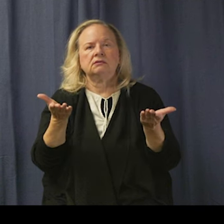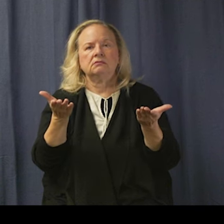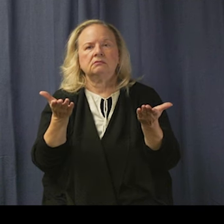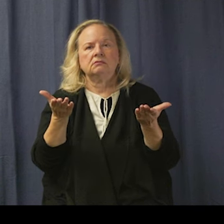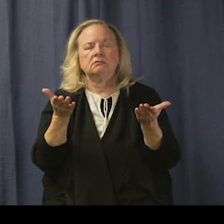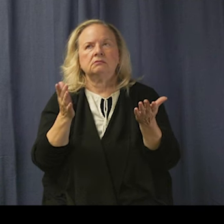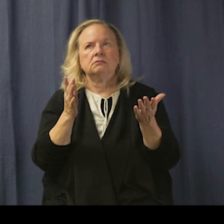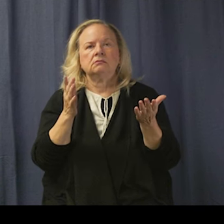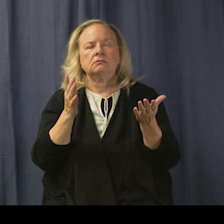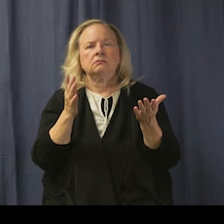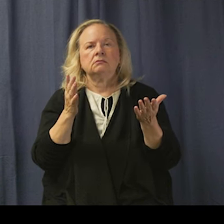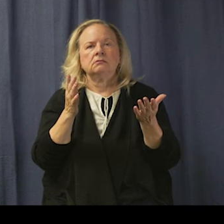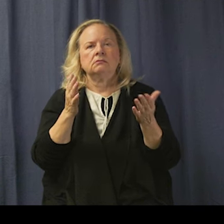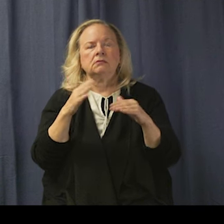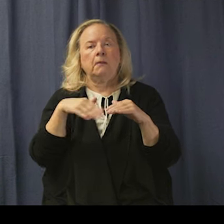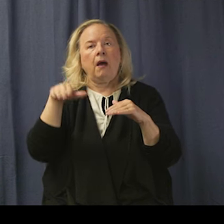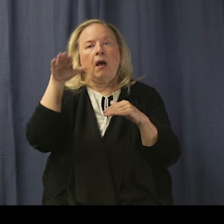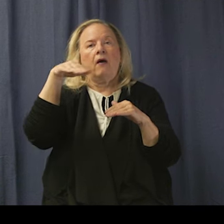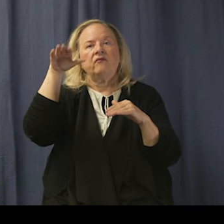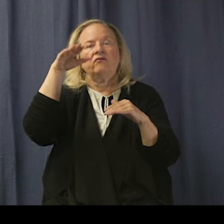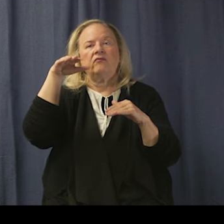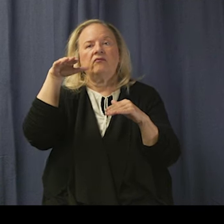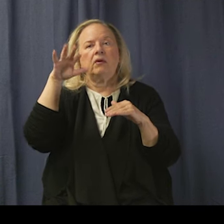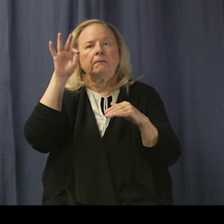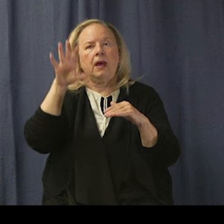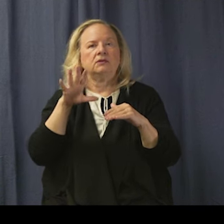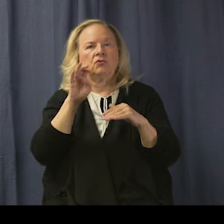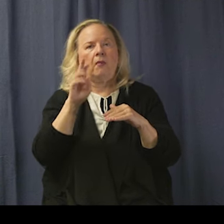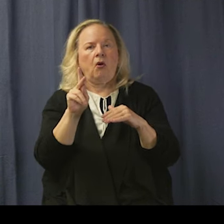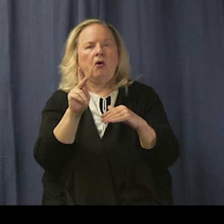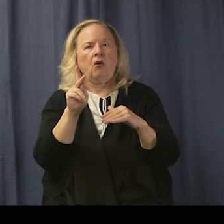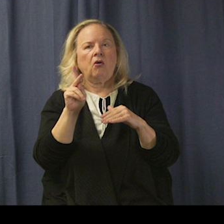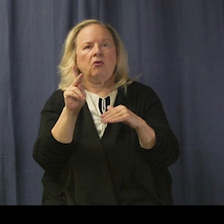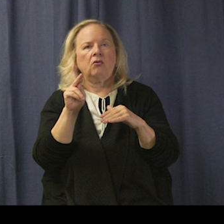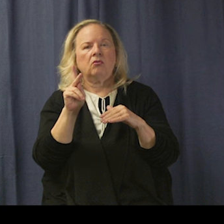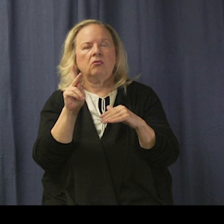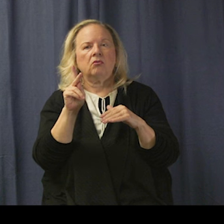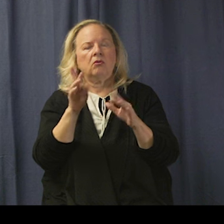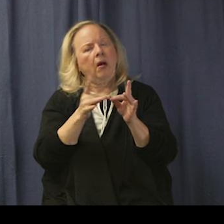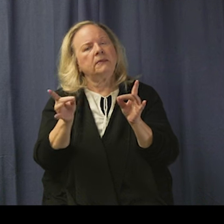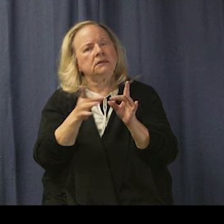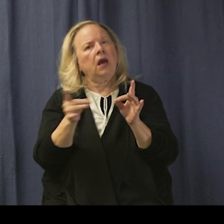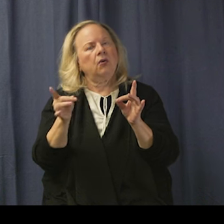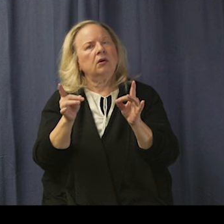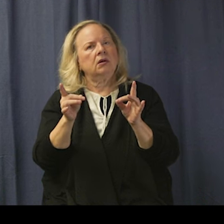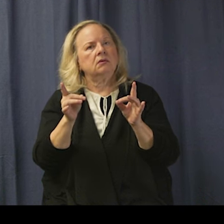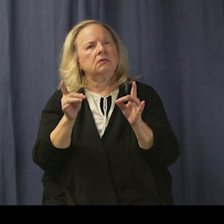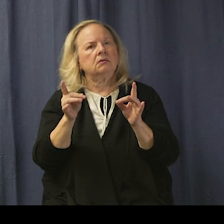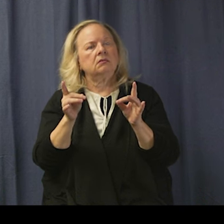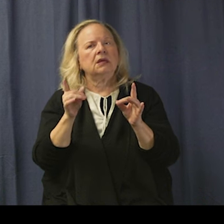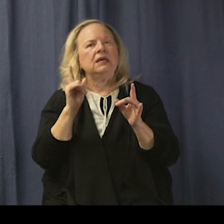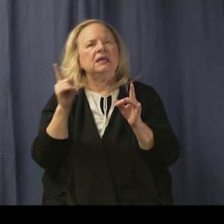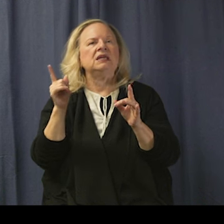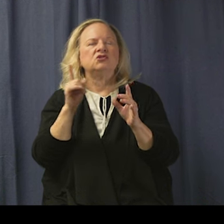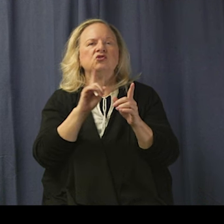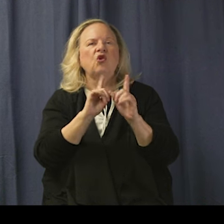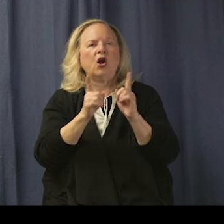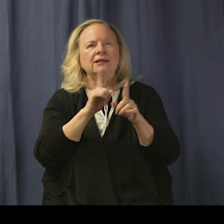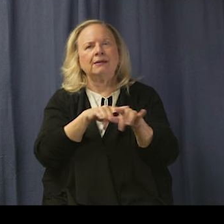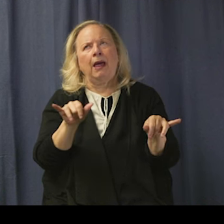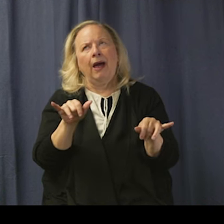Christ. You'll notice above the word generation. And you can hear, Pastor Mark, I'm not going to play the whole thing. This is the commentary of Pastor Mark on the